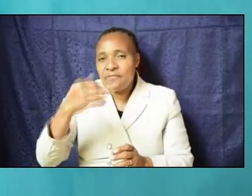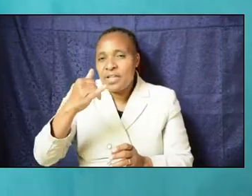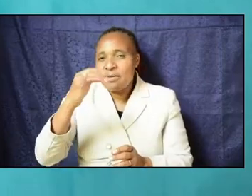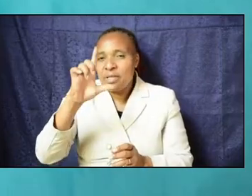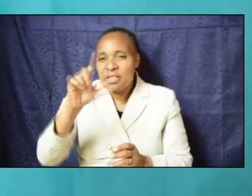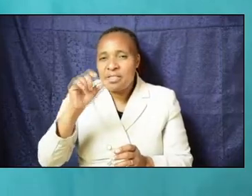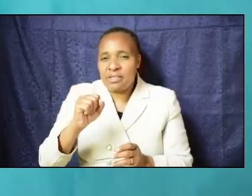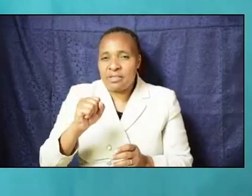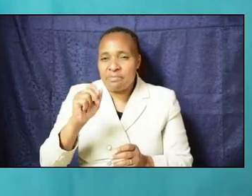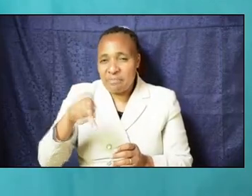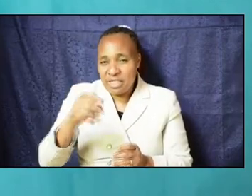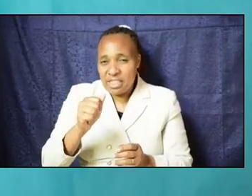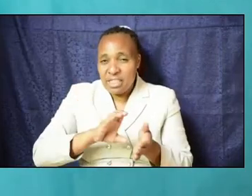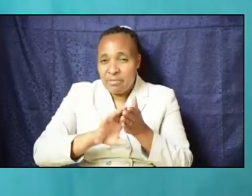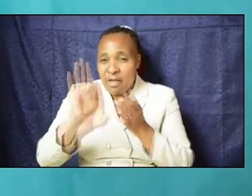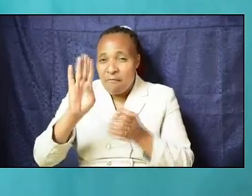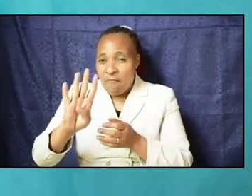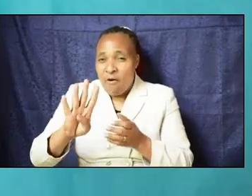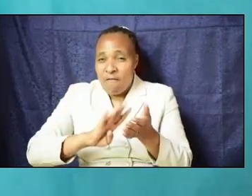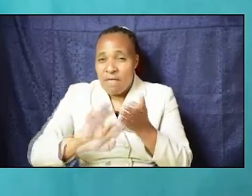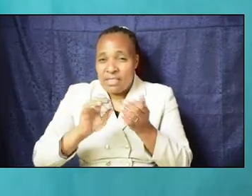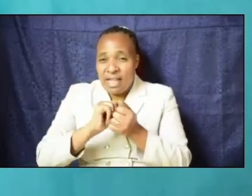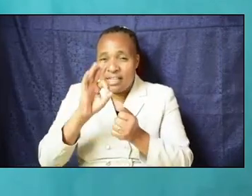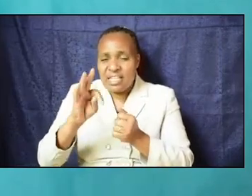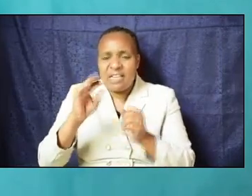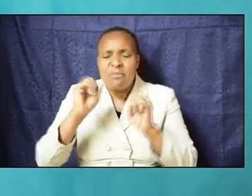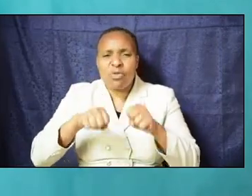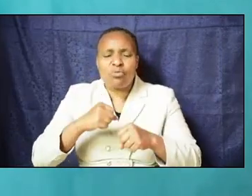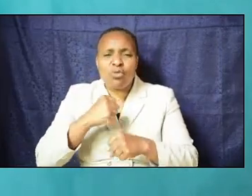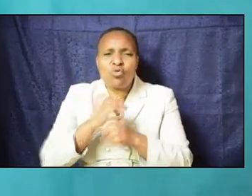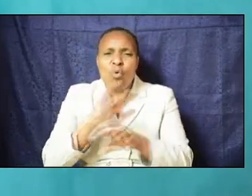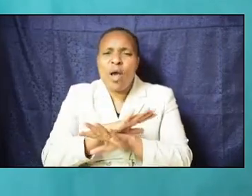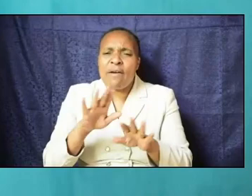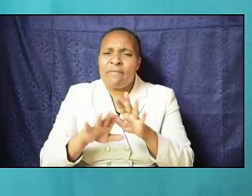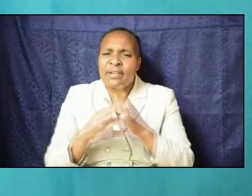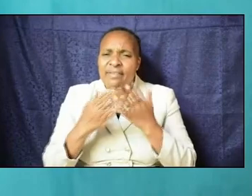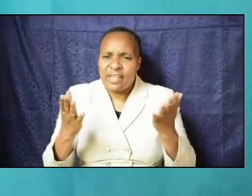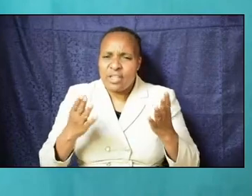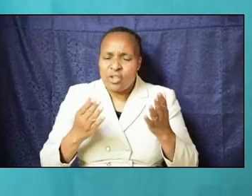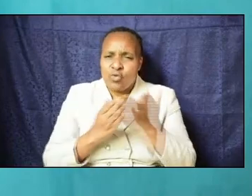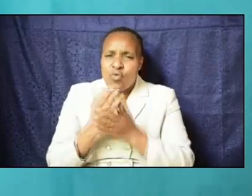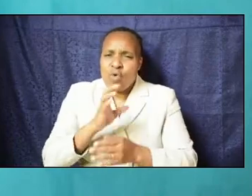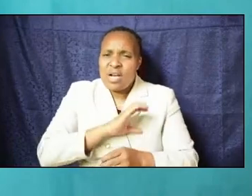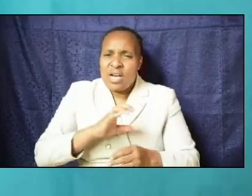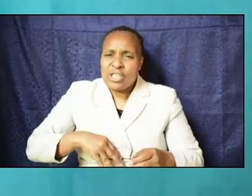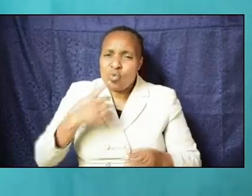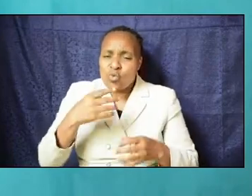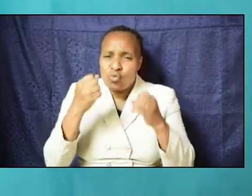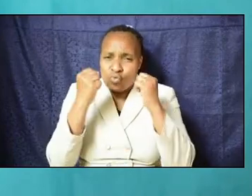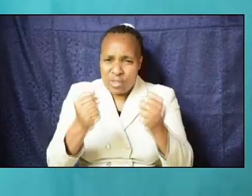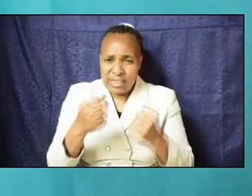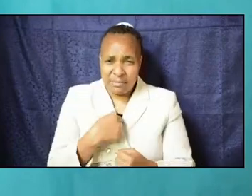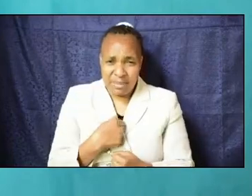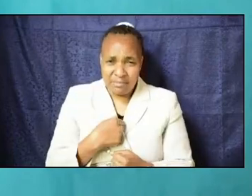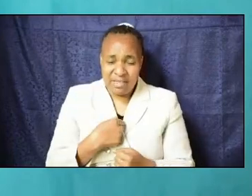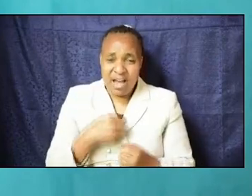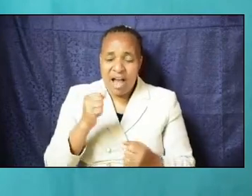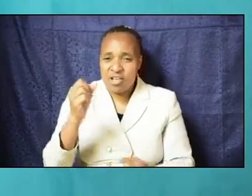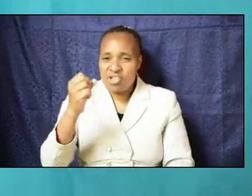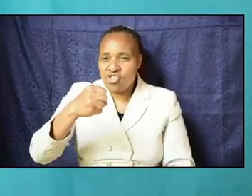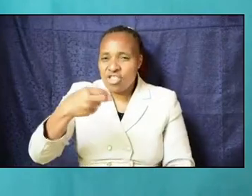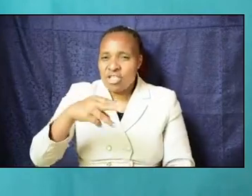4, verse 13 says, "I can do all things through Christ who strengthens me. So Ashley, could you speak more